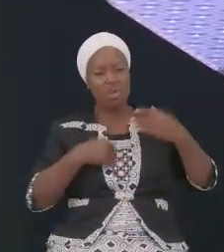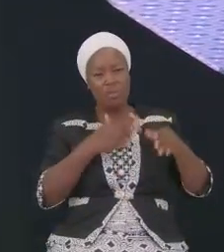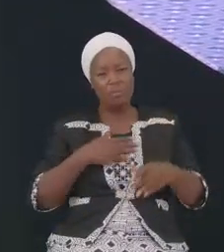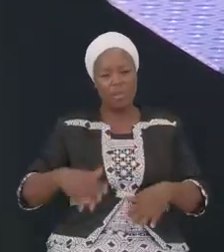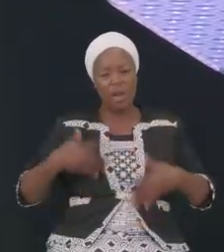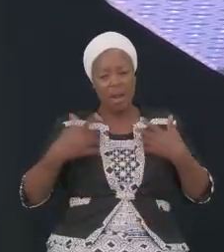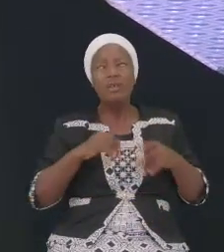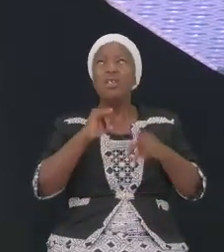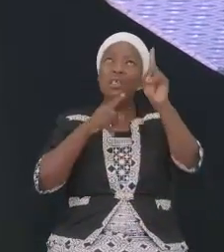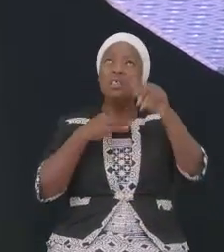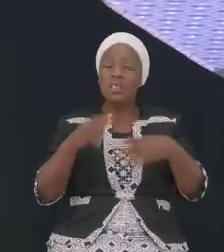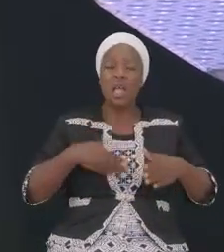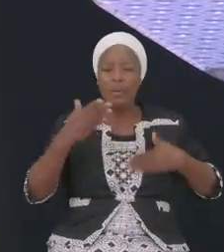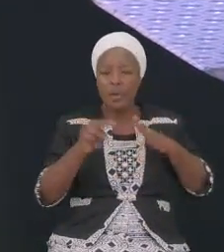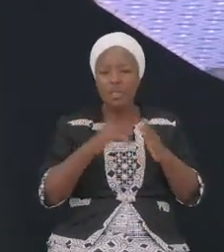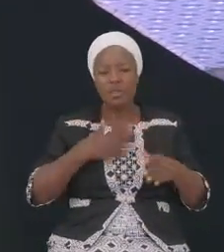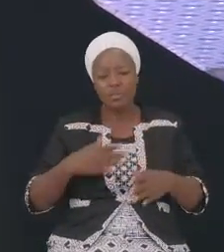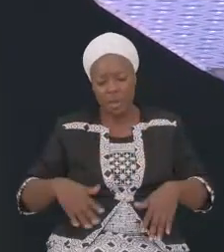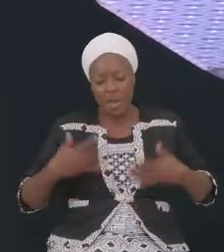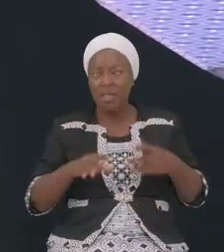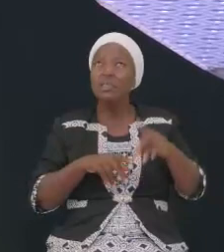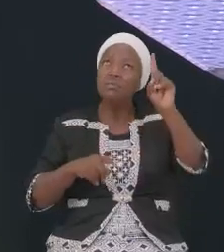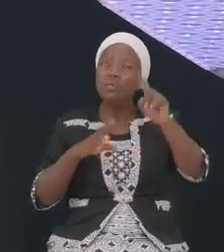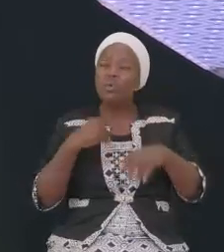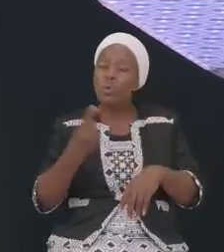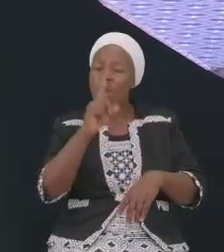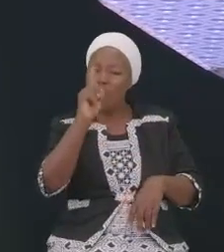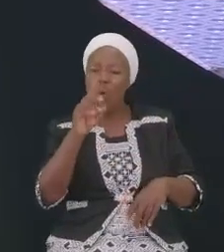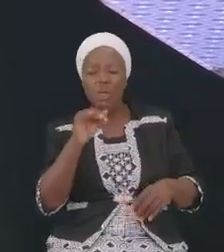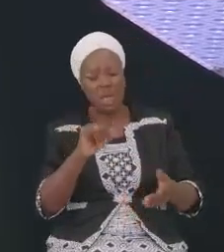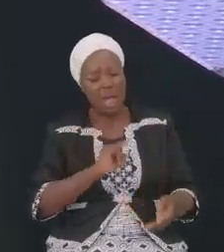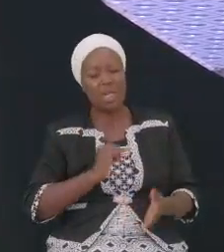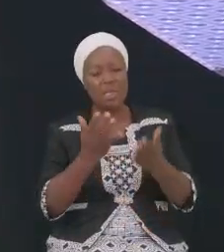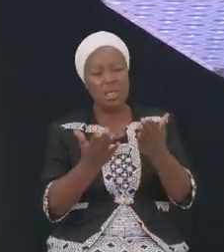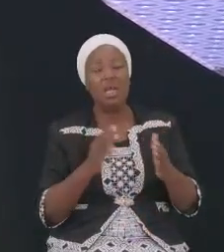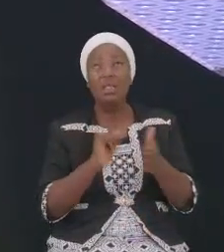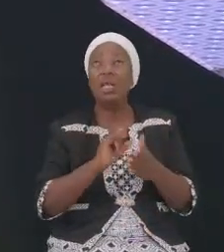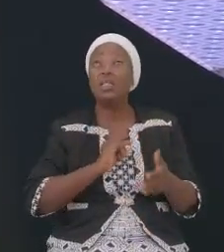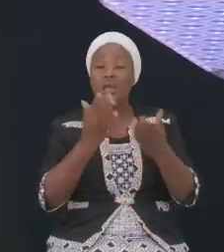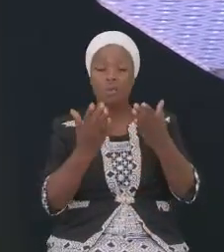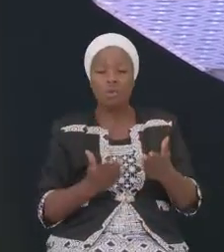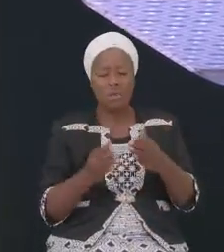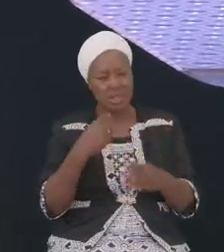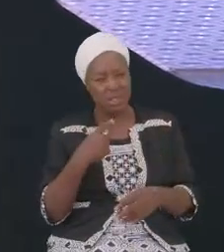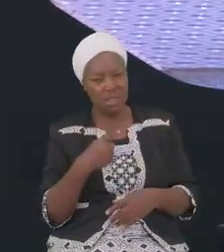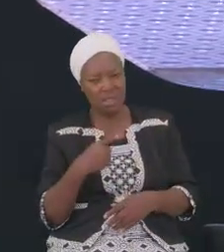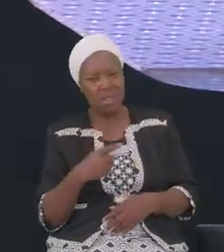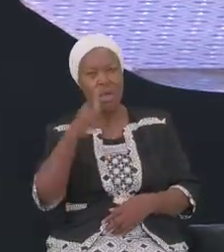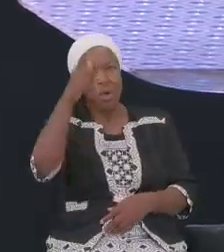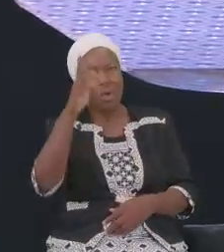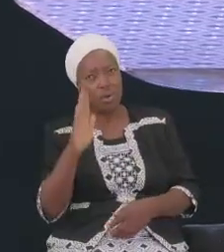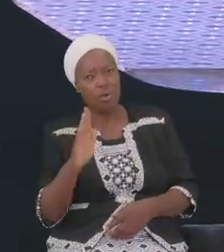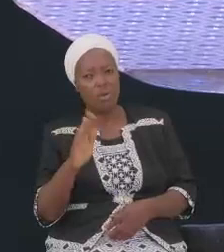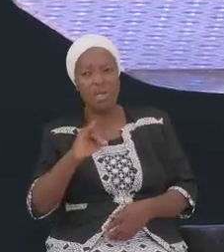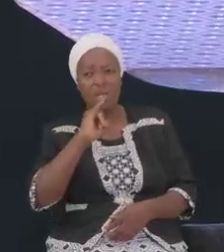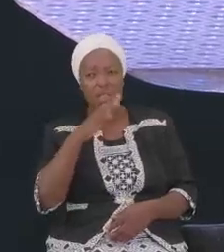the happiness of my life. It's the only one I desire that I want. It says God